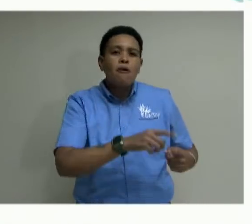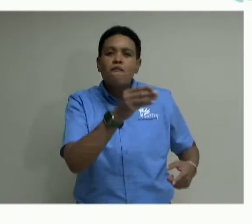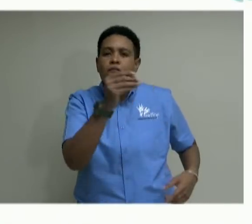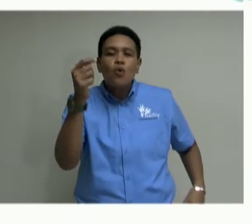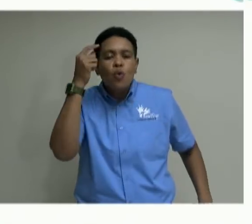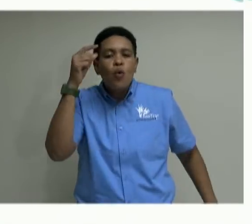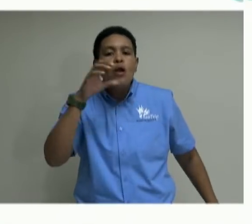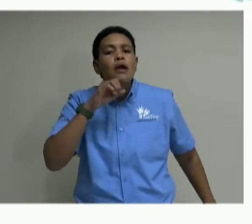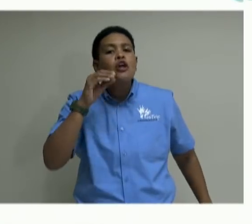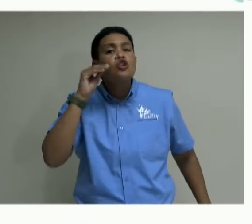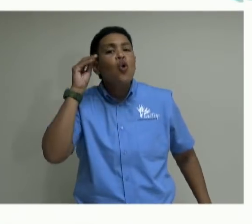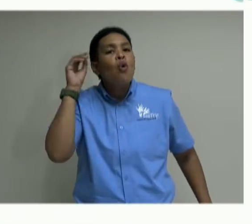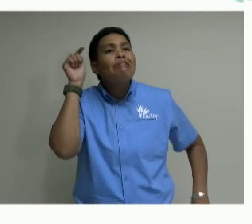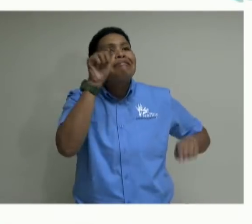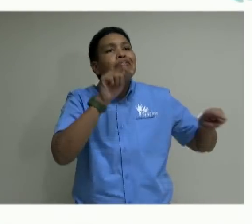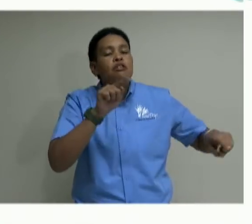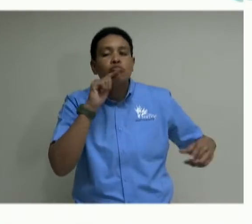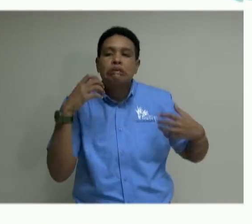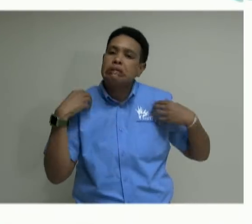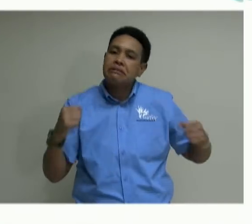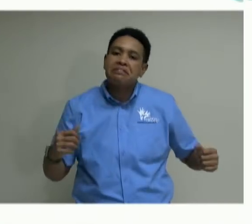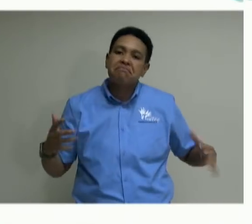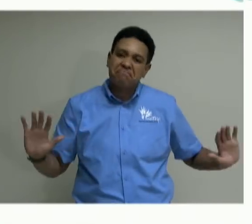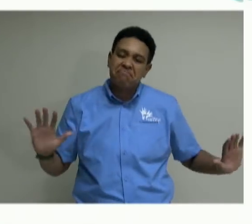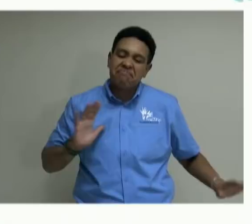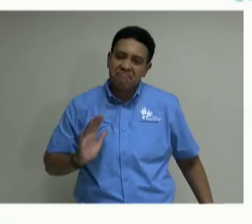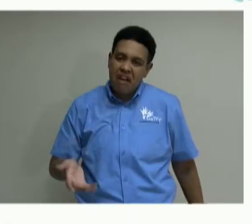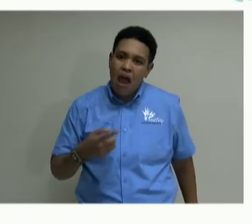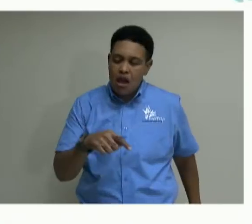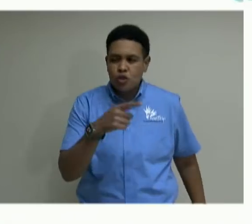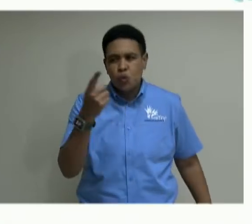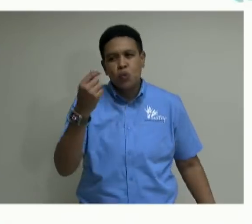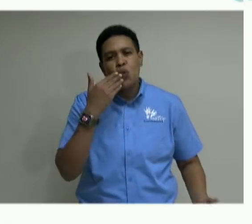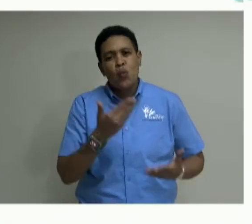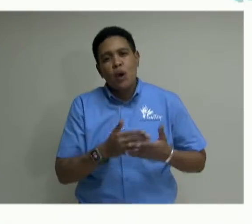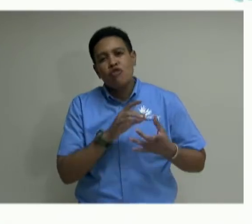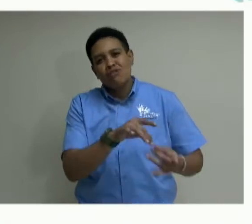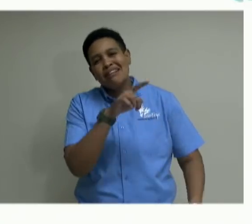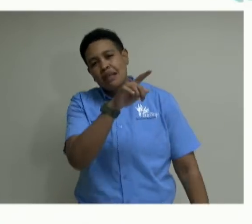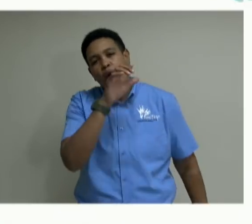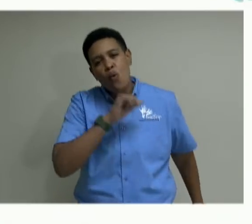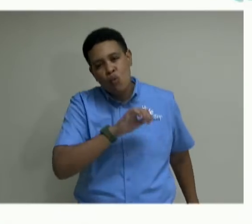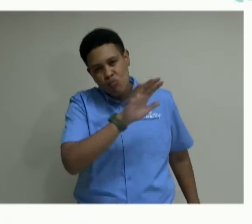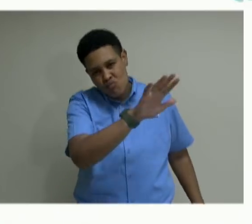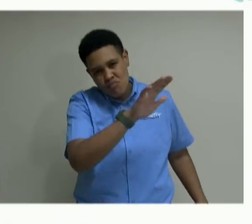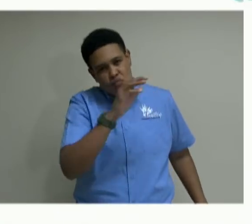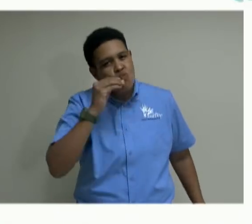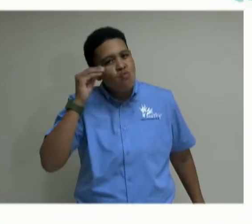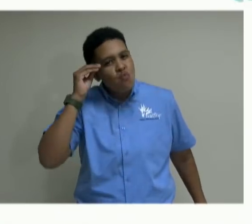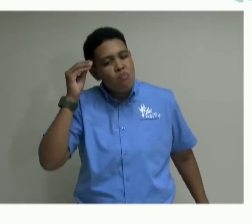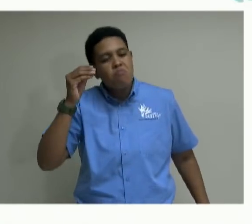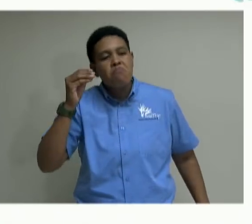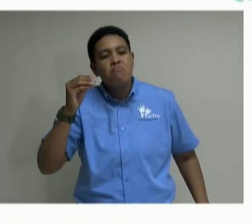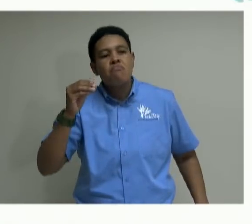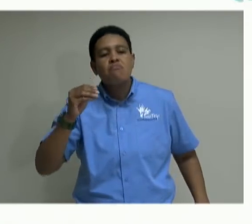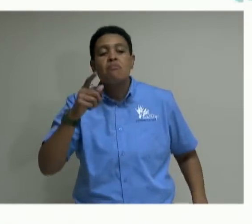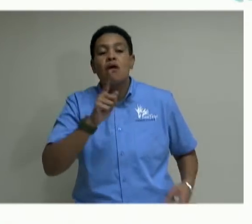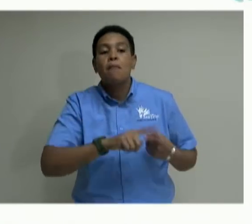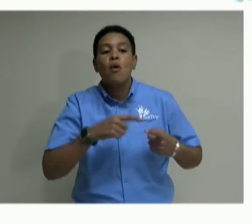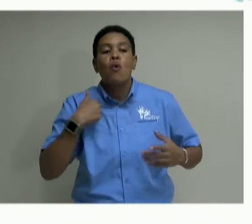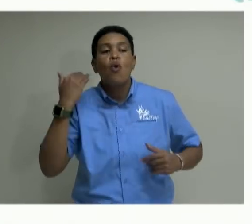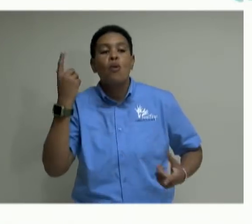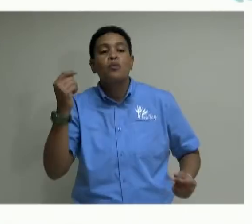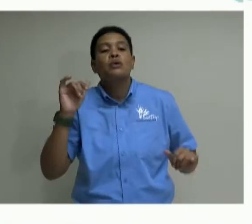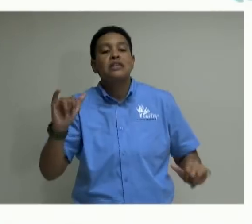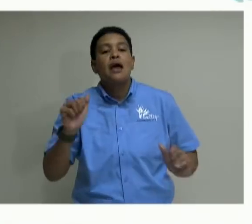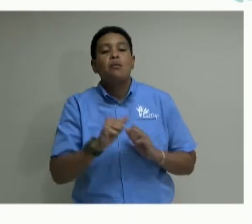Golden Age Home cases have recovered. So we're doing very well at that home, and we're hoping to do the same with the Missionaries